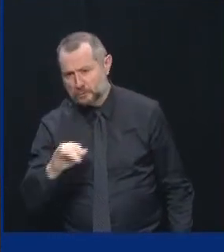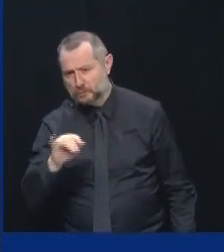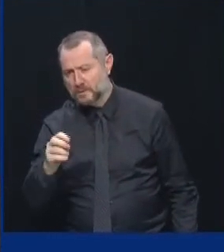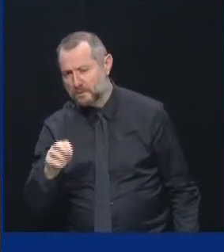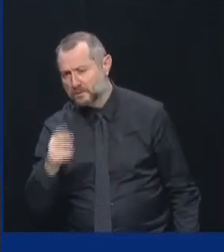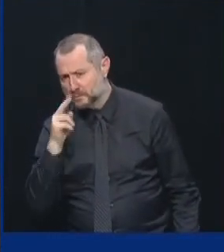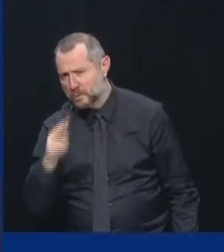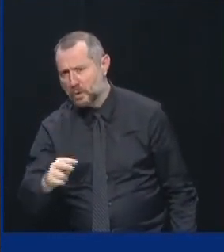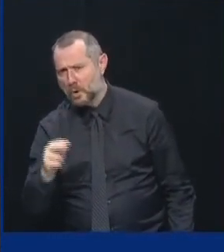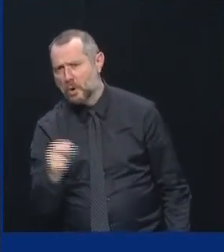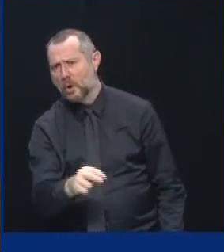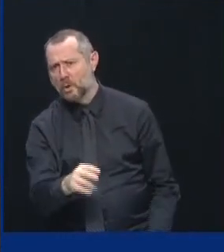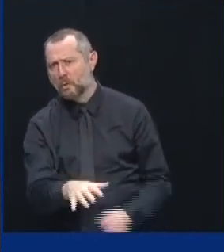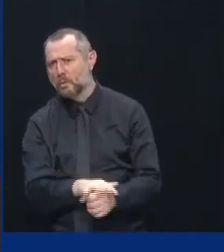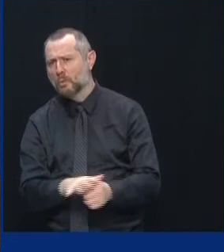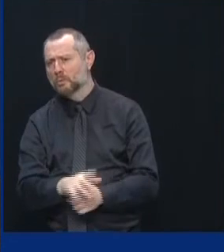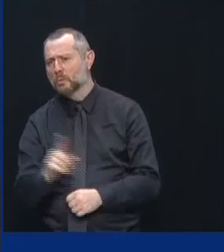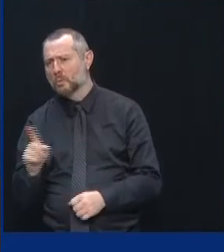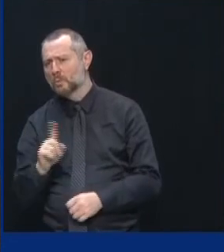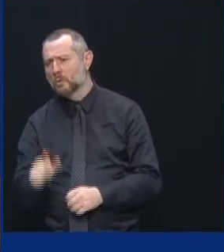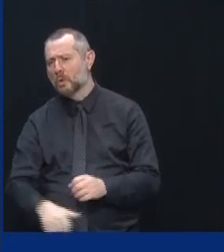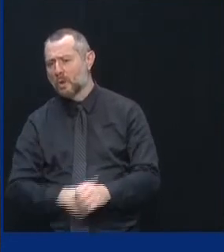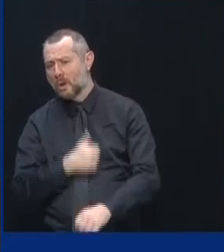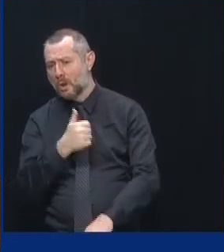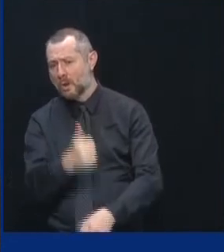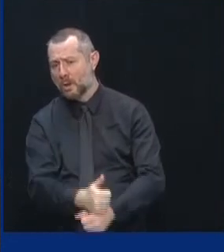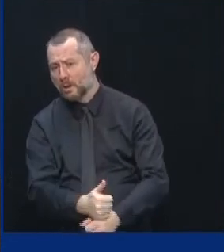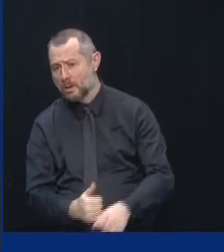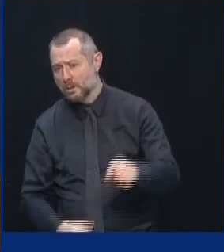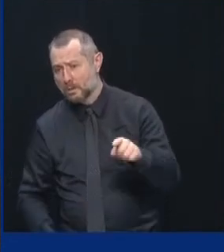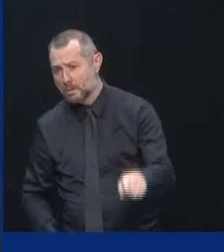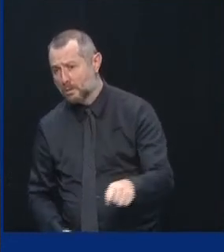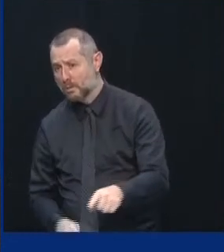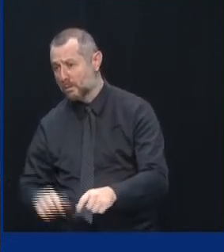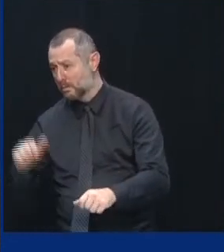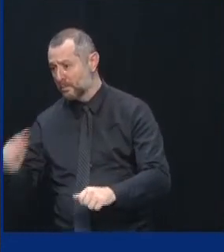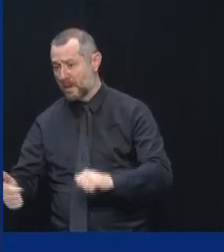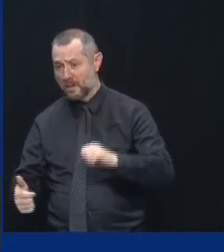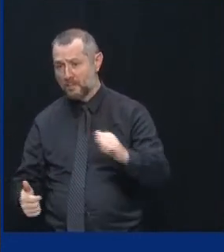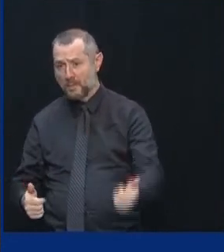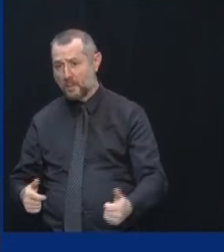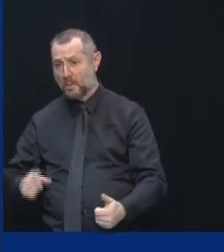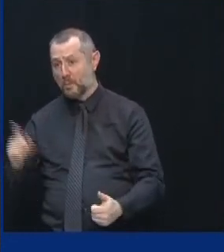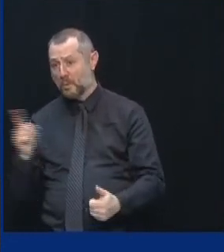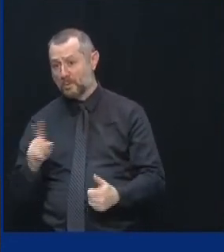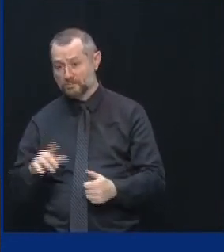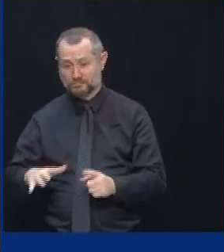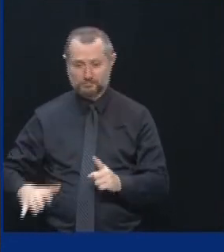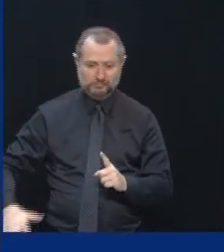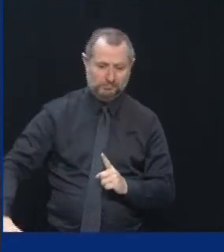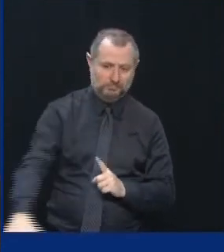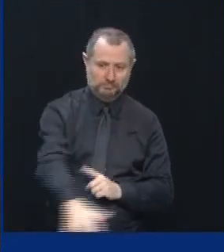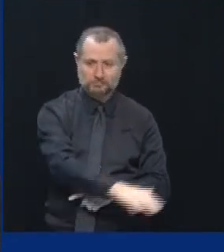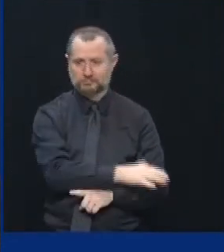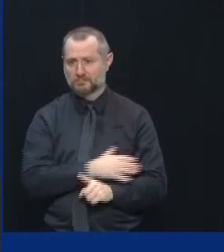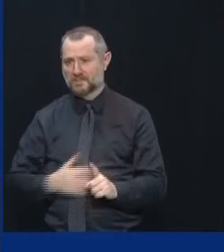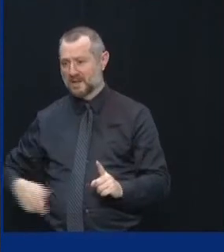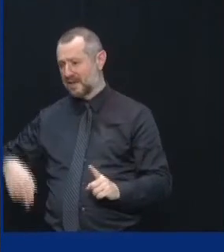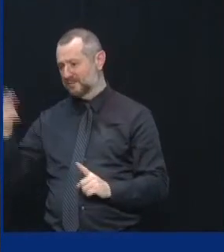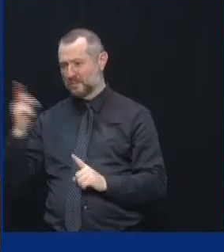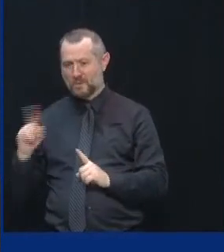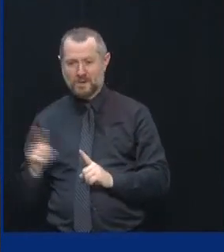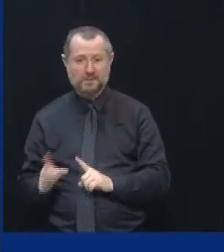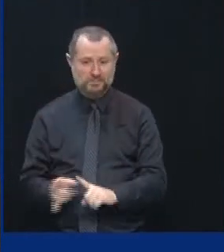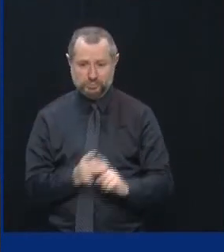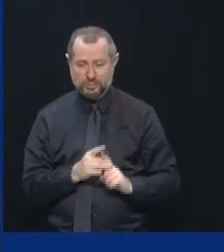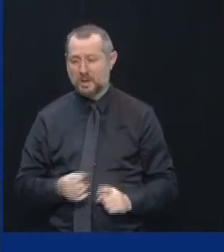They are both located in areas where the community was hard hit and communities that we want